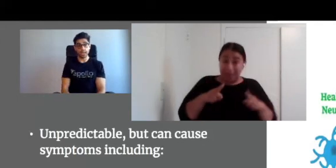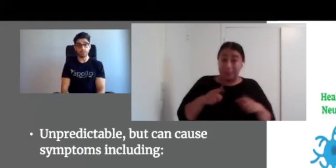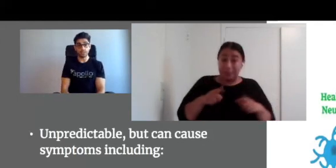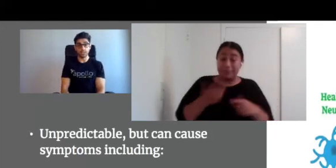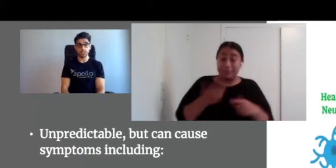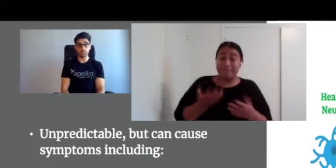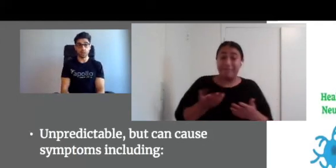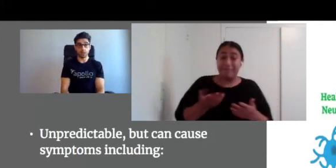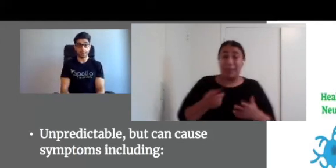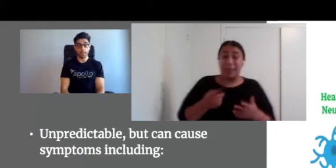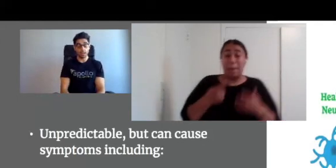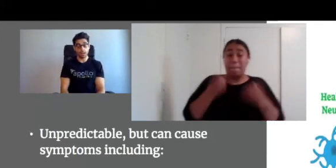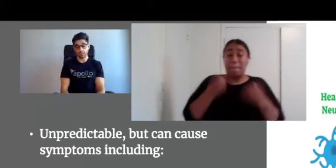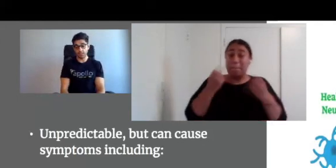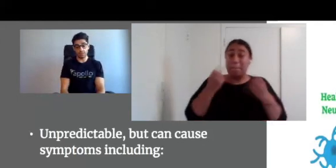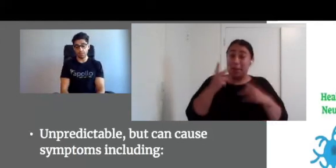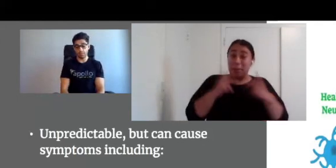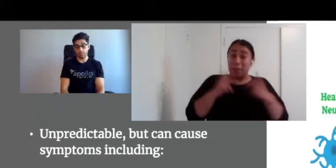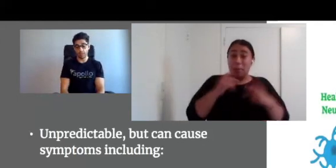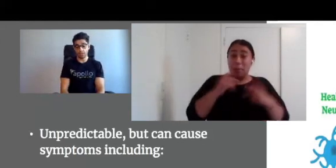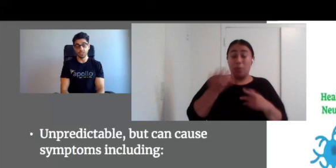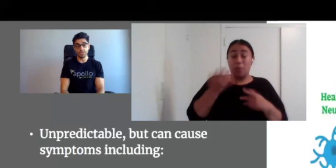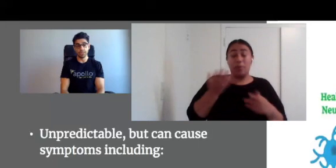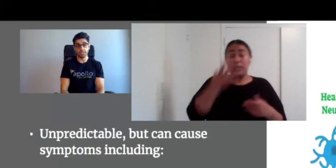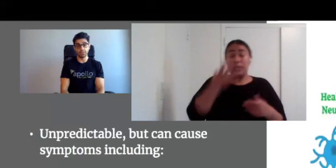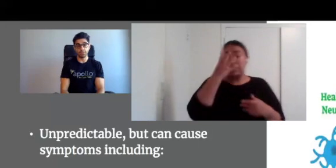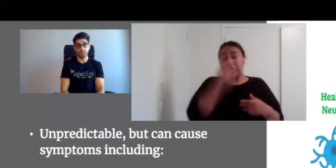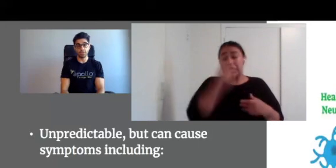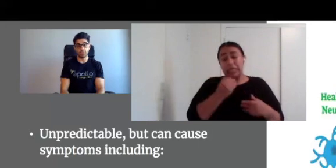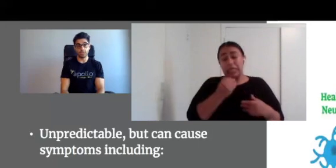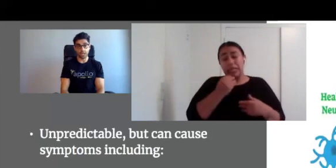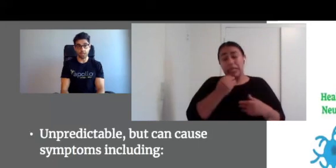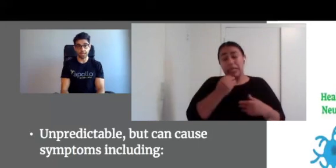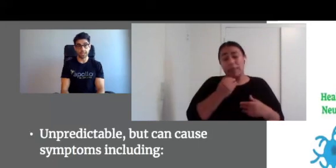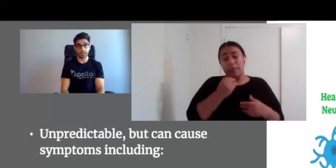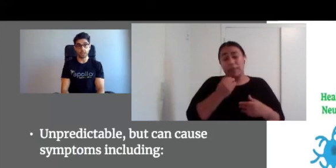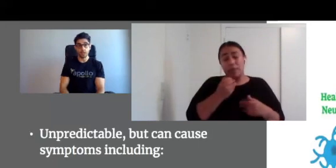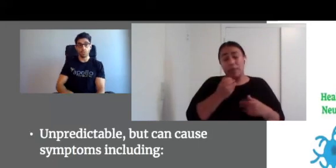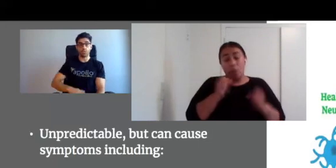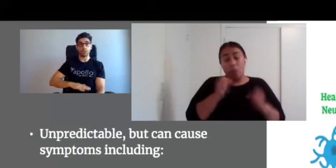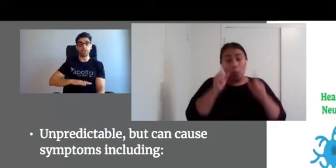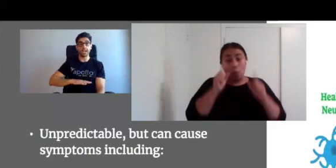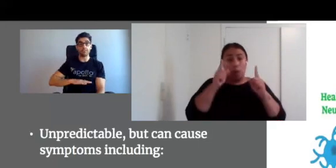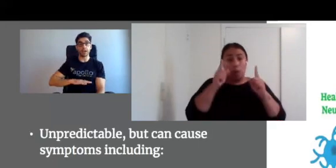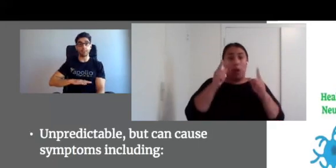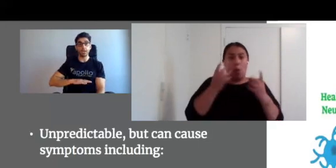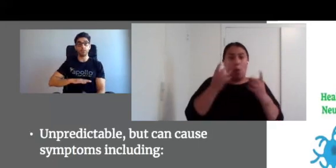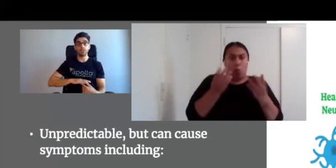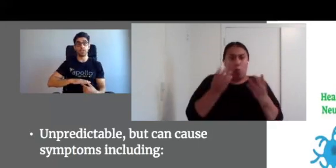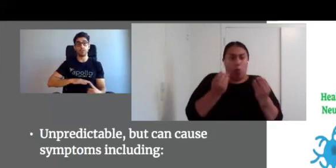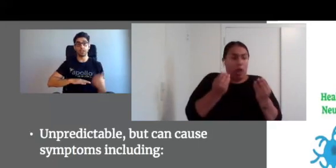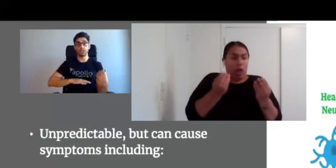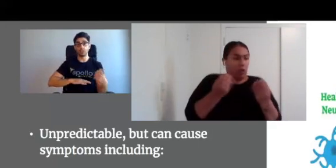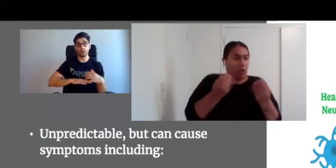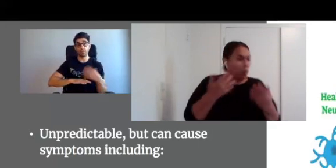to protect these patients as well. If they lose the ability to fully inhale and exhale, or their diaphragm